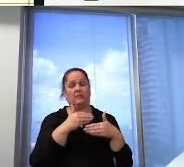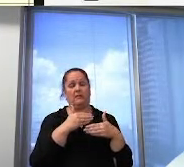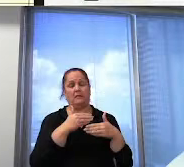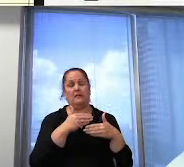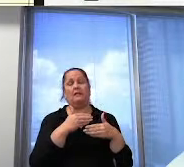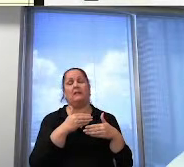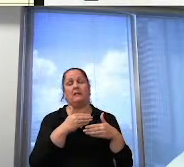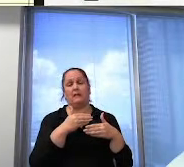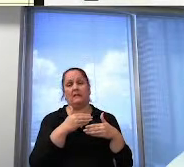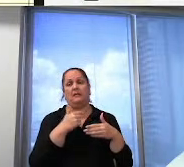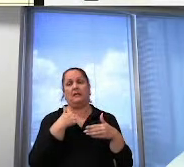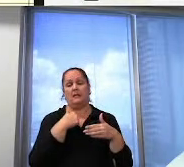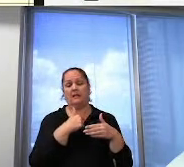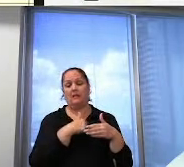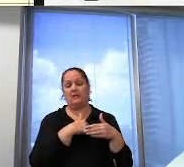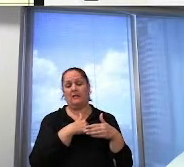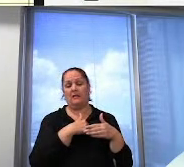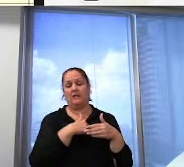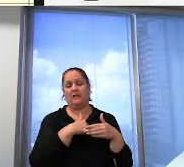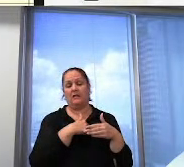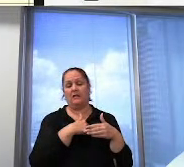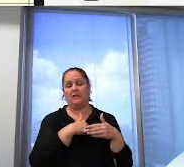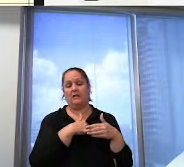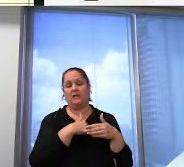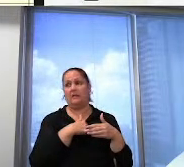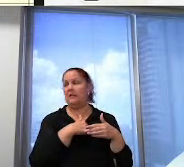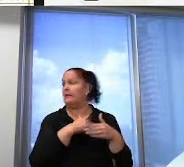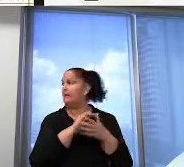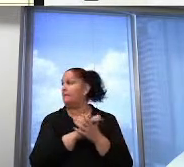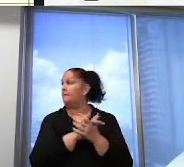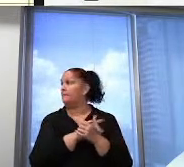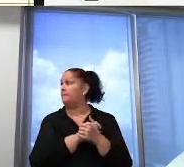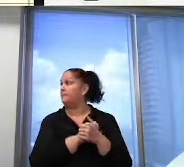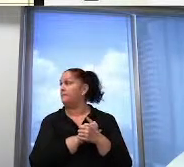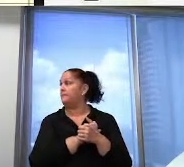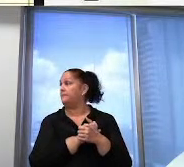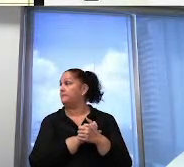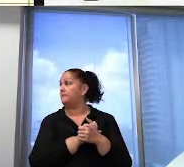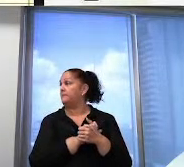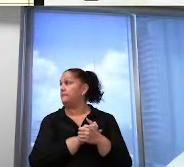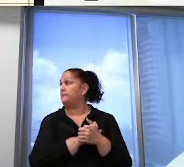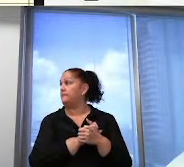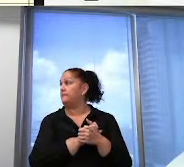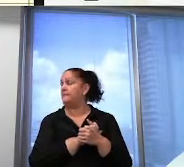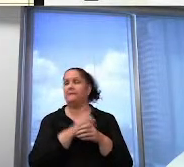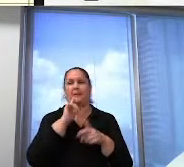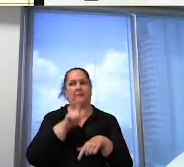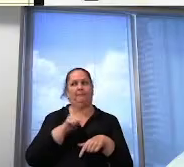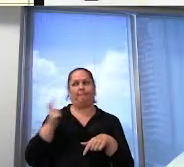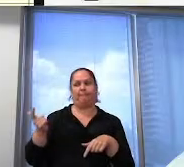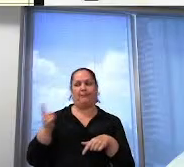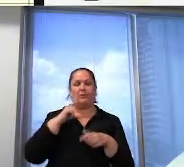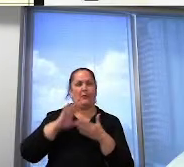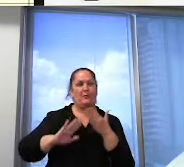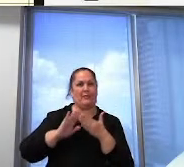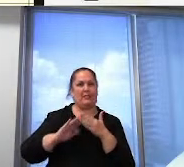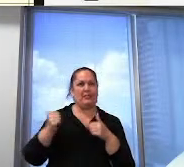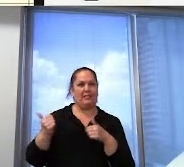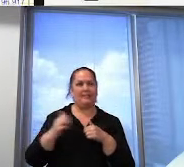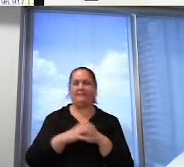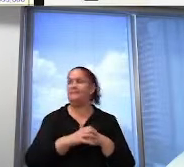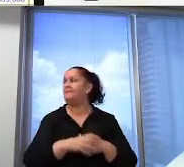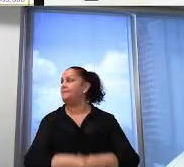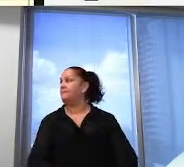procedurally, yes. I think we have in want to answer that? I'm going to pass it on to the